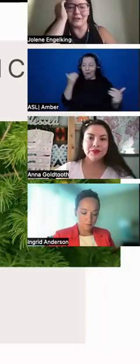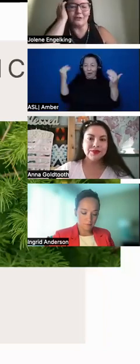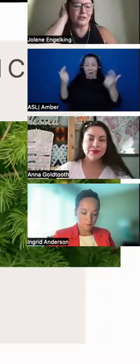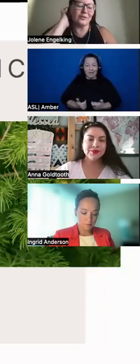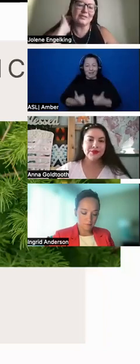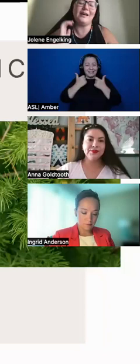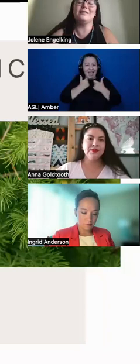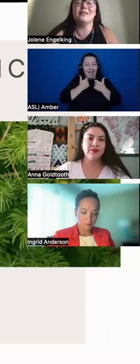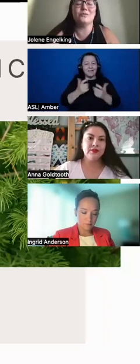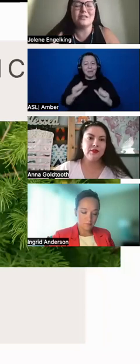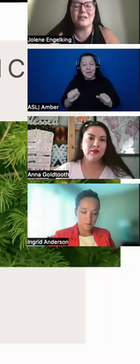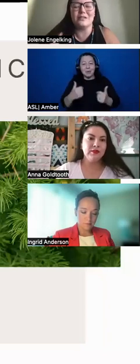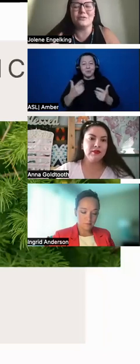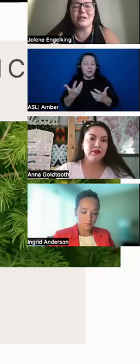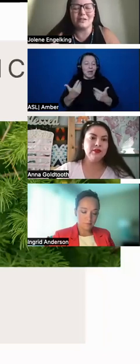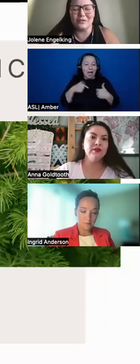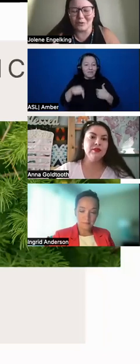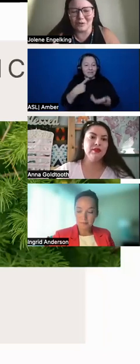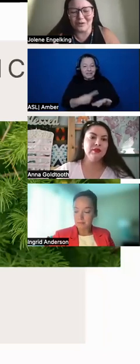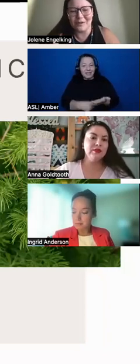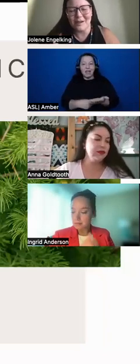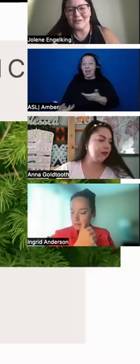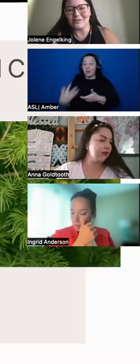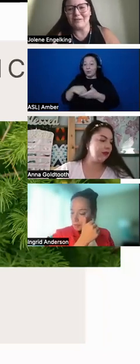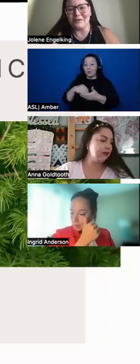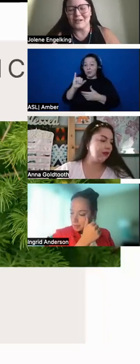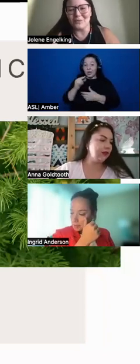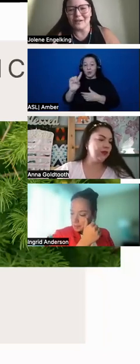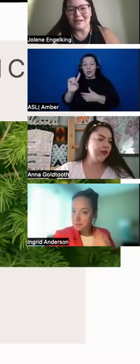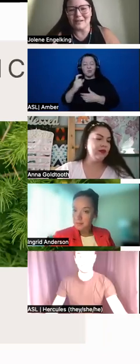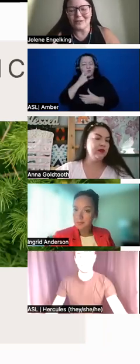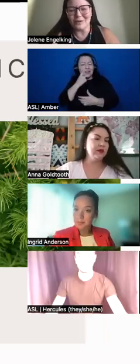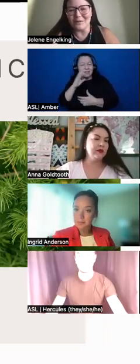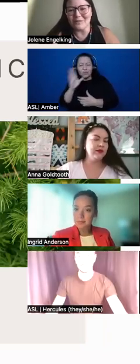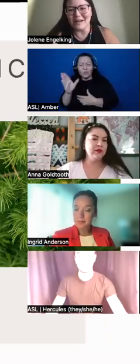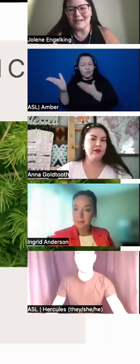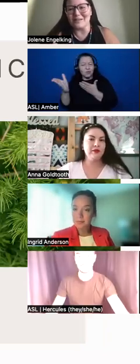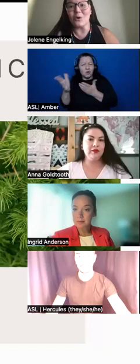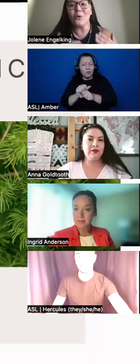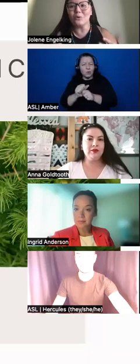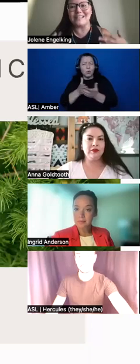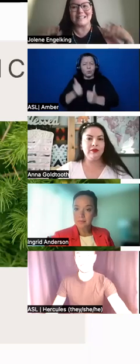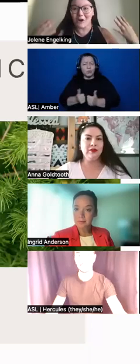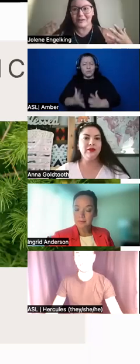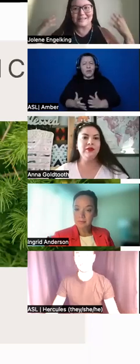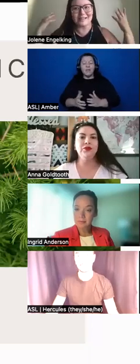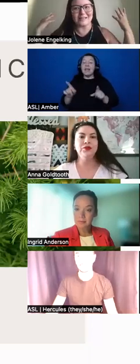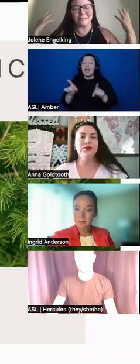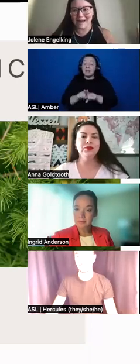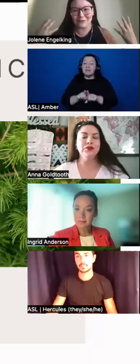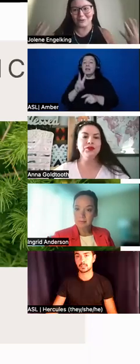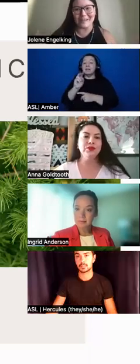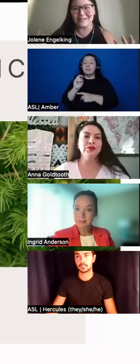bring in Ingrid, who has had such recent direct service work with survivors, as well as who at MIWSAC is holding this policy